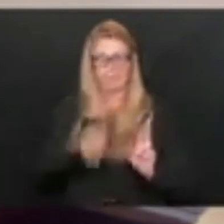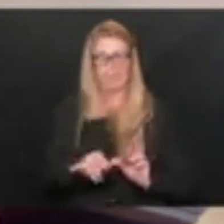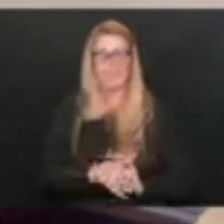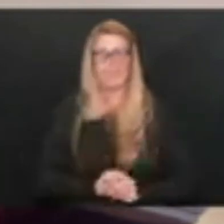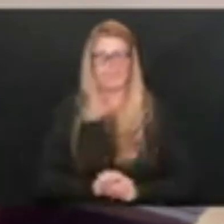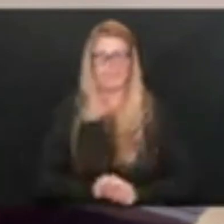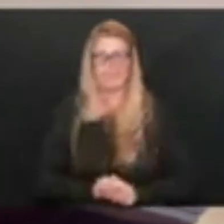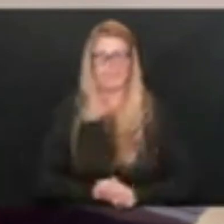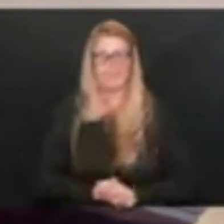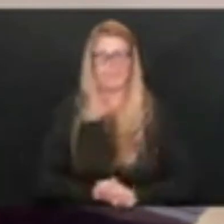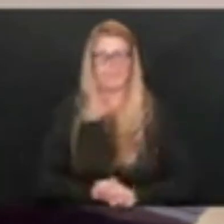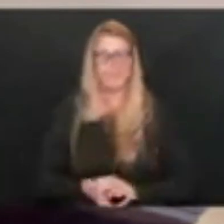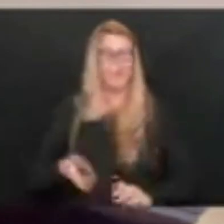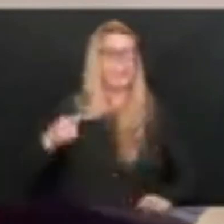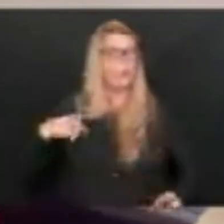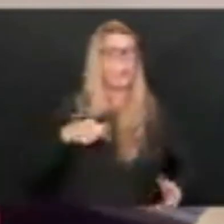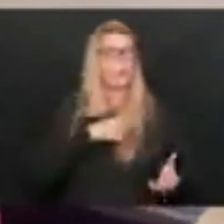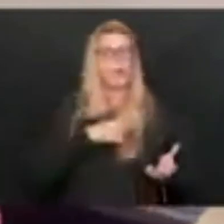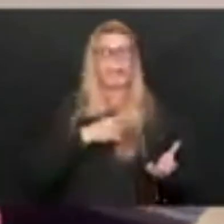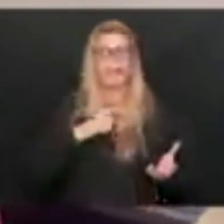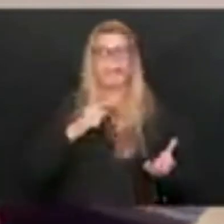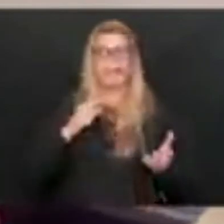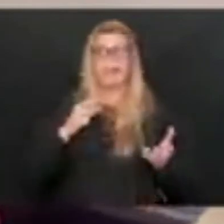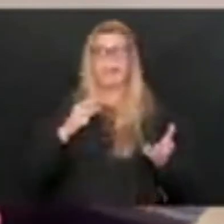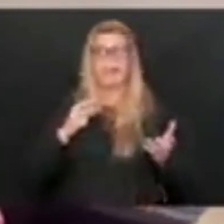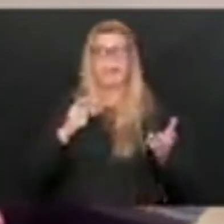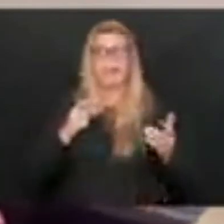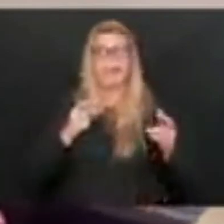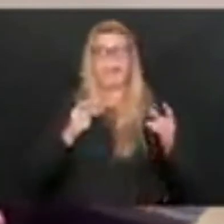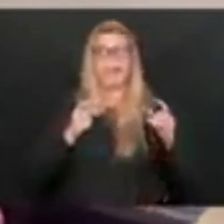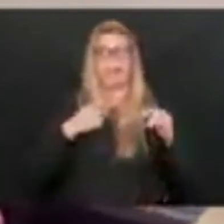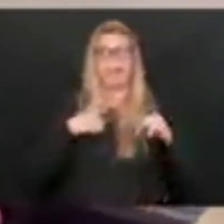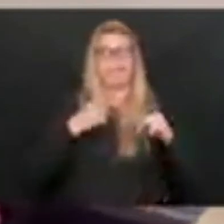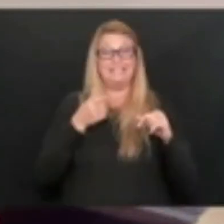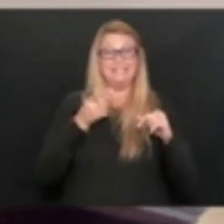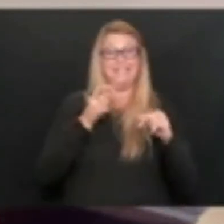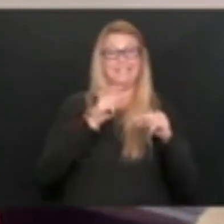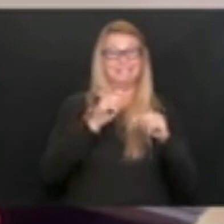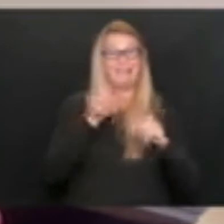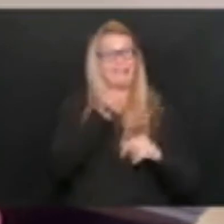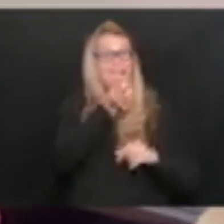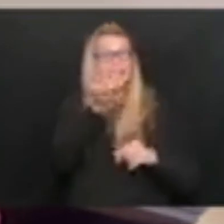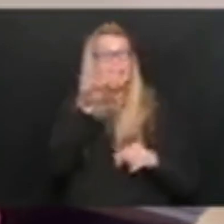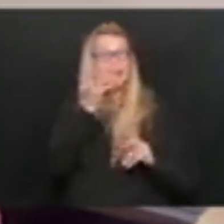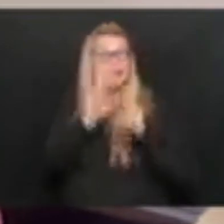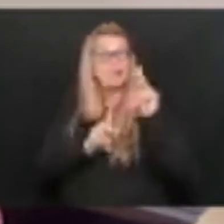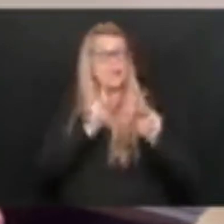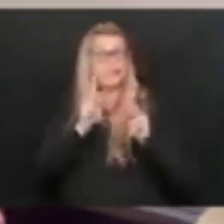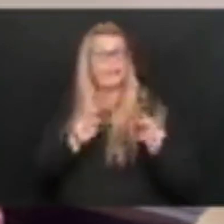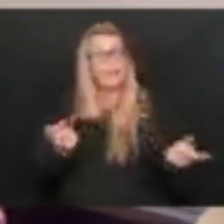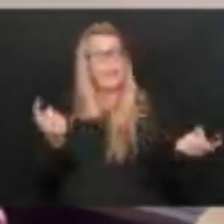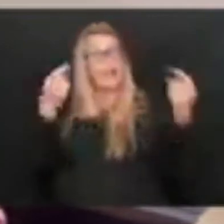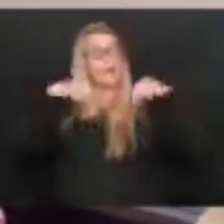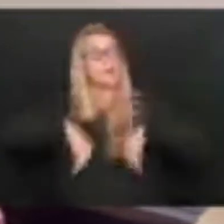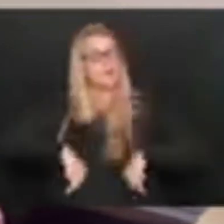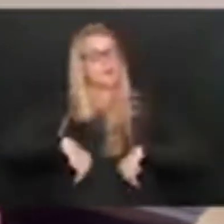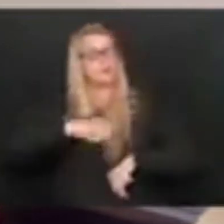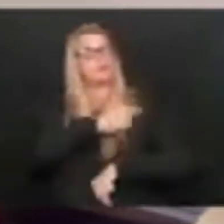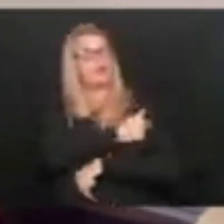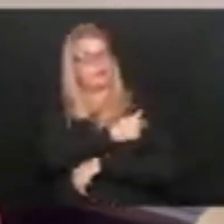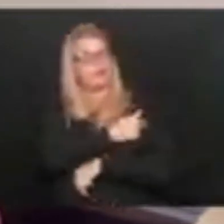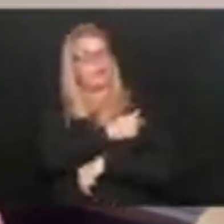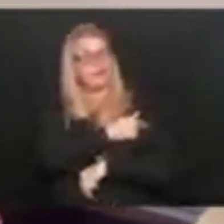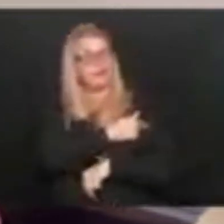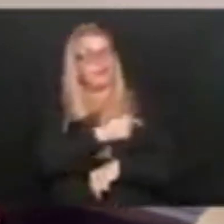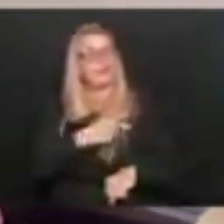We have gone from managing sparse availability of vaccines and getting them into the correct arms